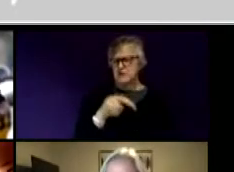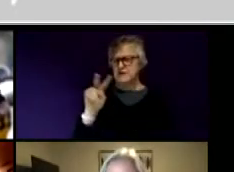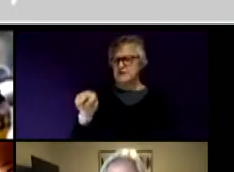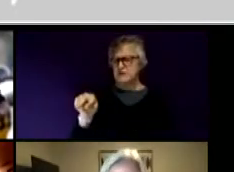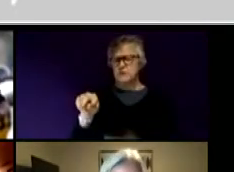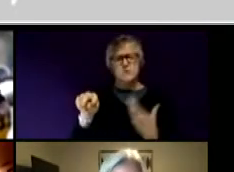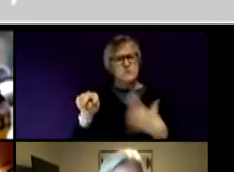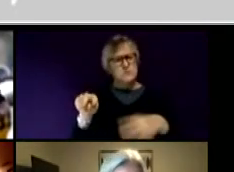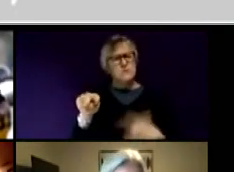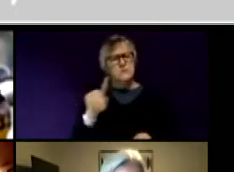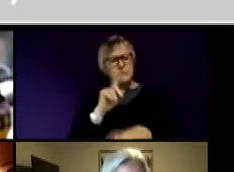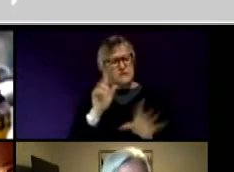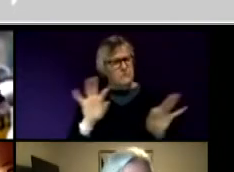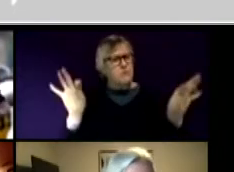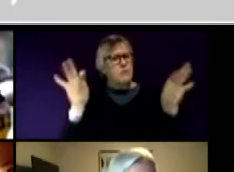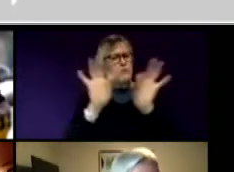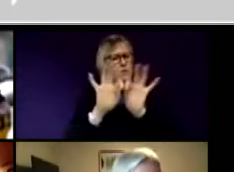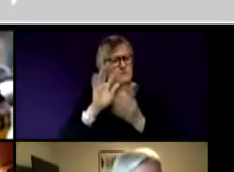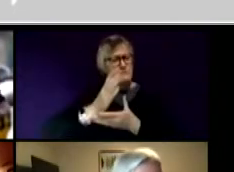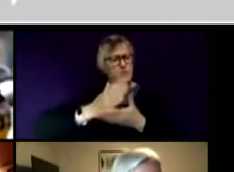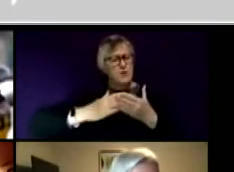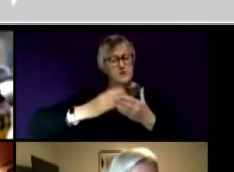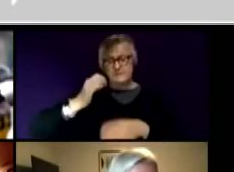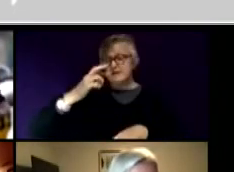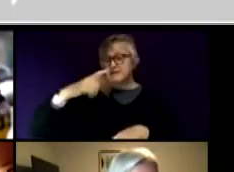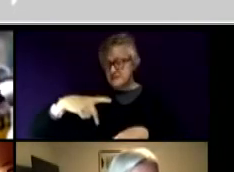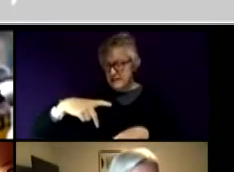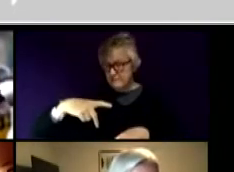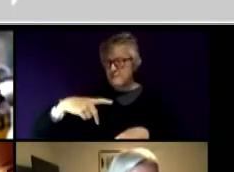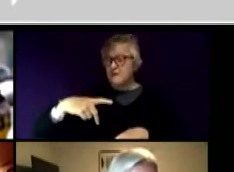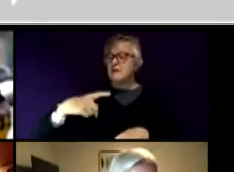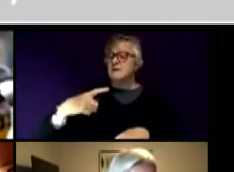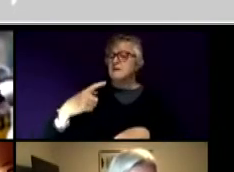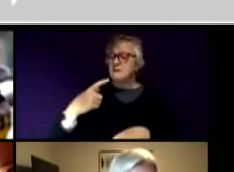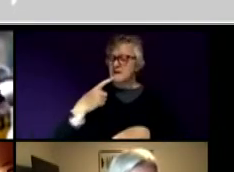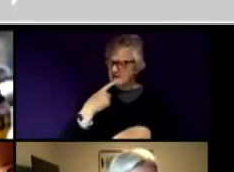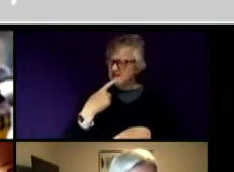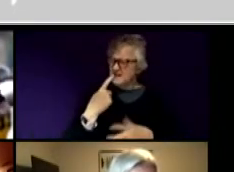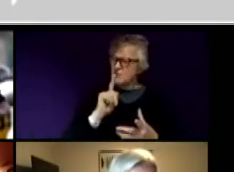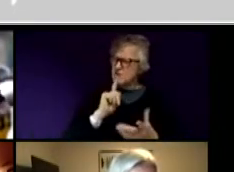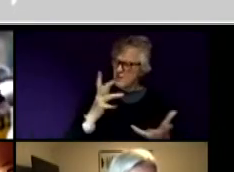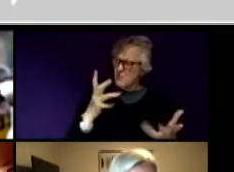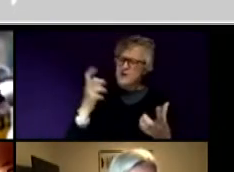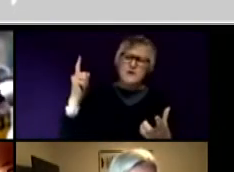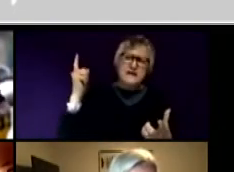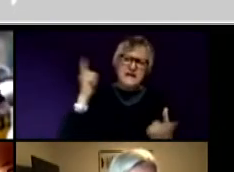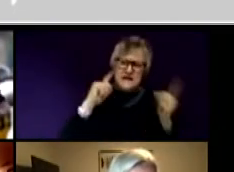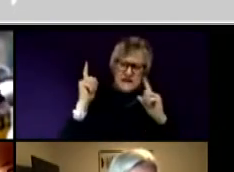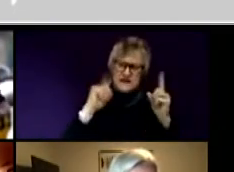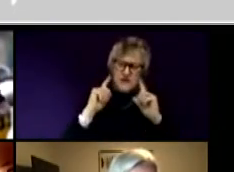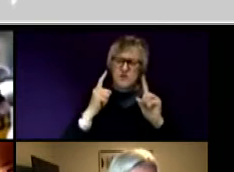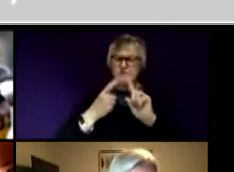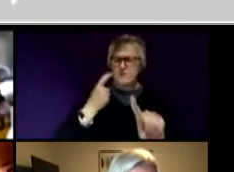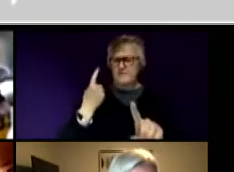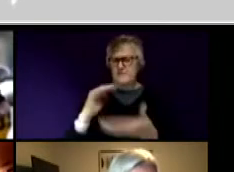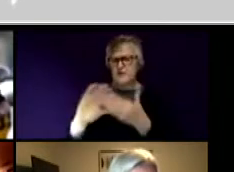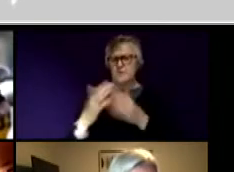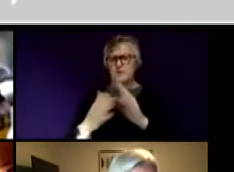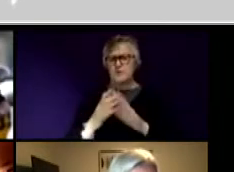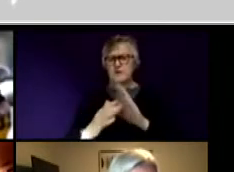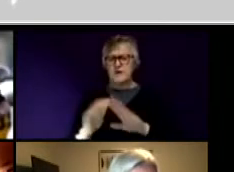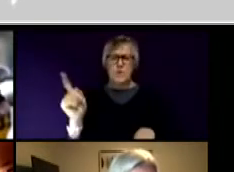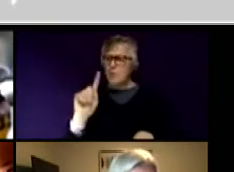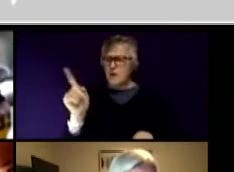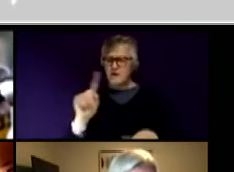PCCEP members have indicated that they want to hear from community about where the direction should go, whether it's in the